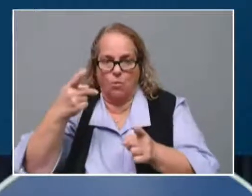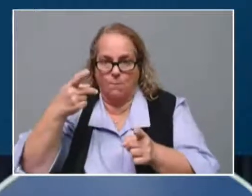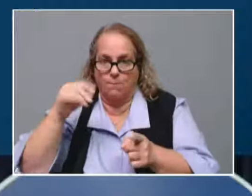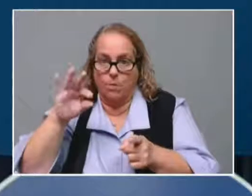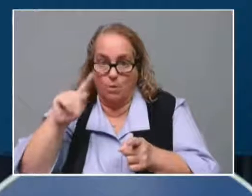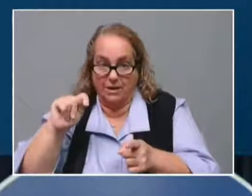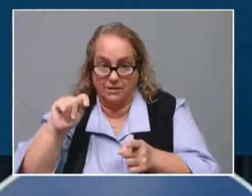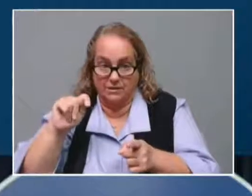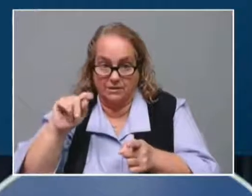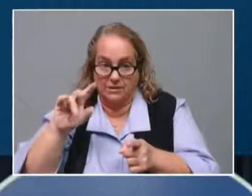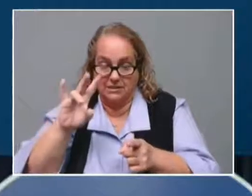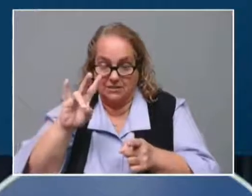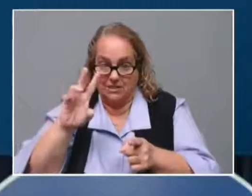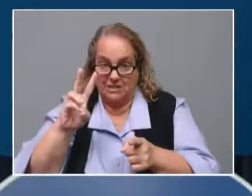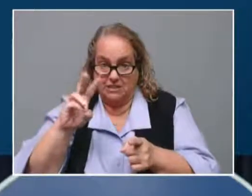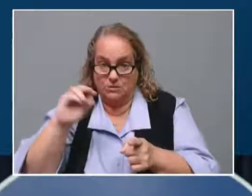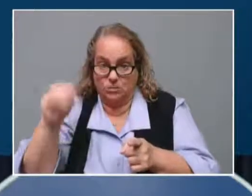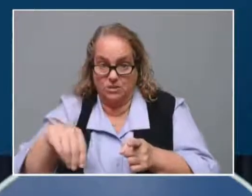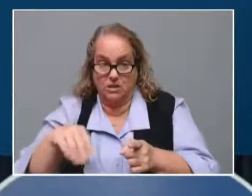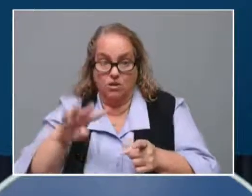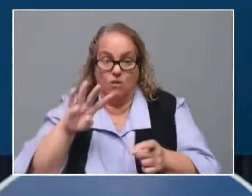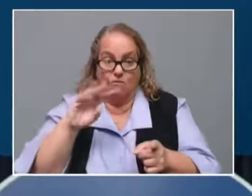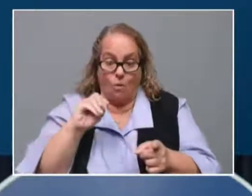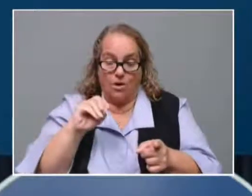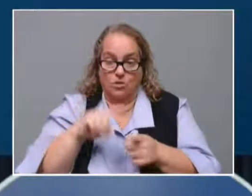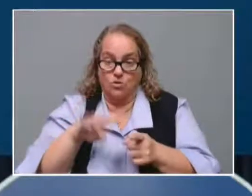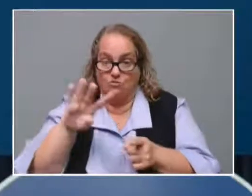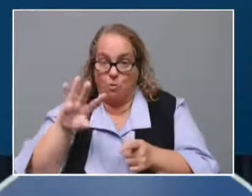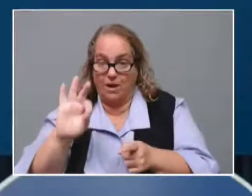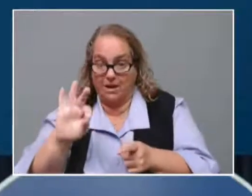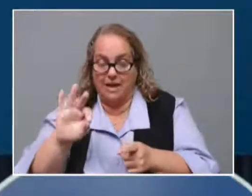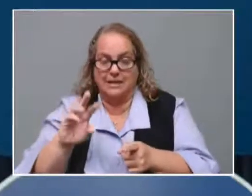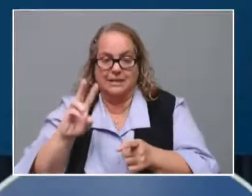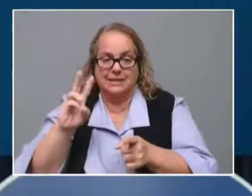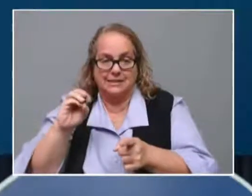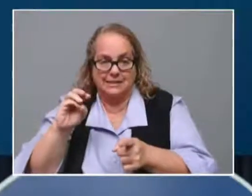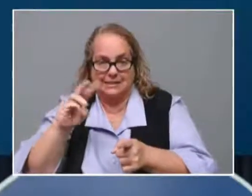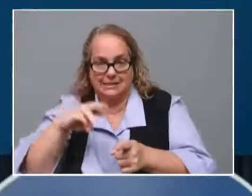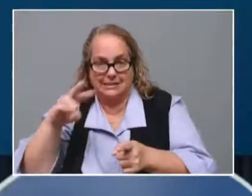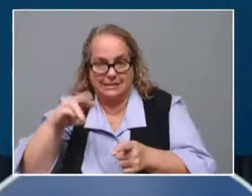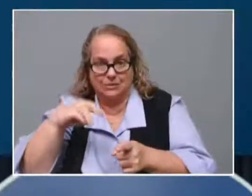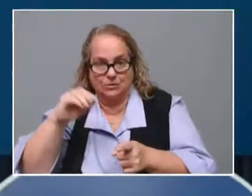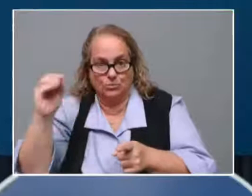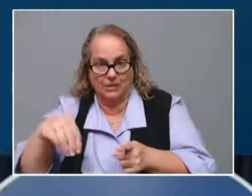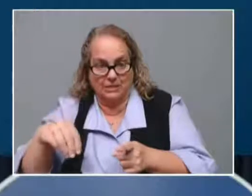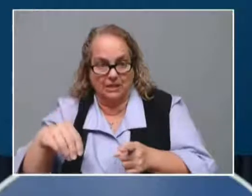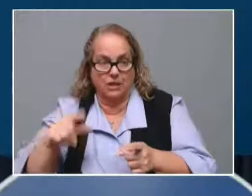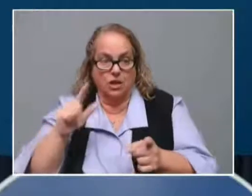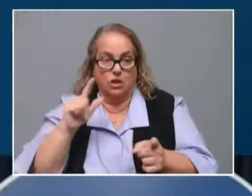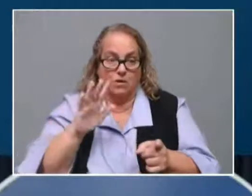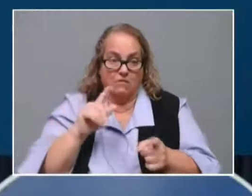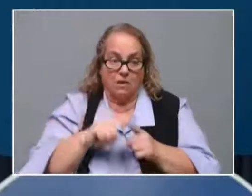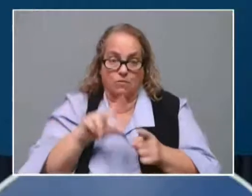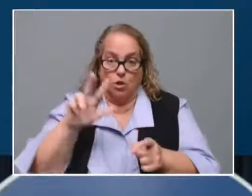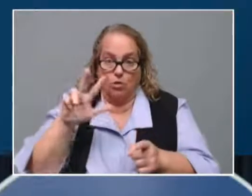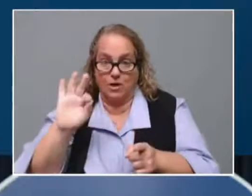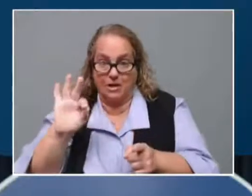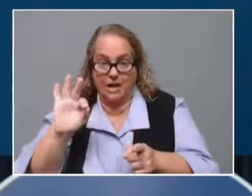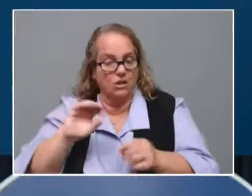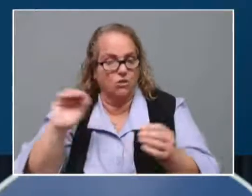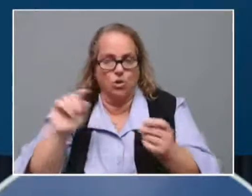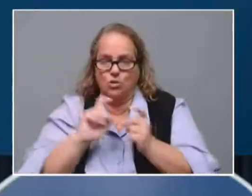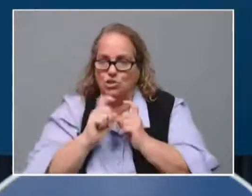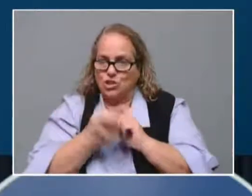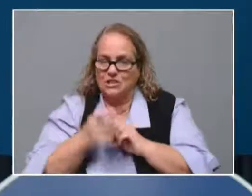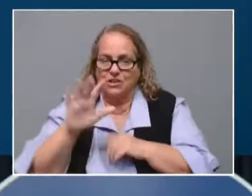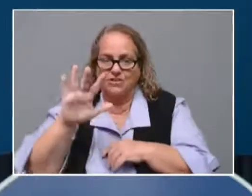76%. 40 to 49, stuck at 66%. 25 to 39, no change,